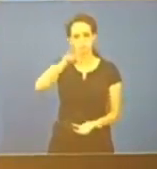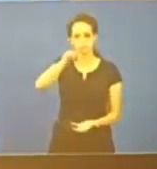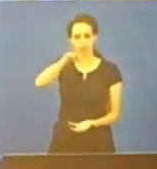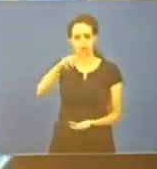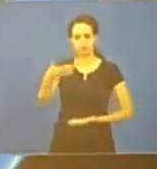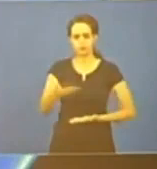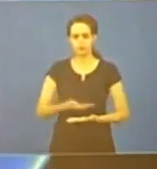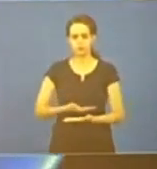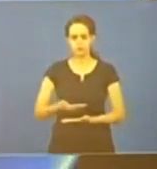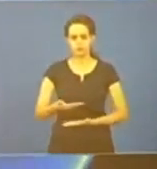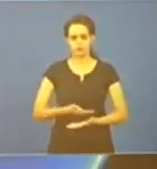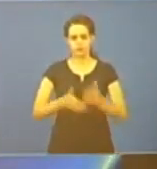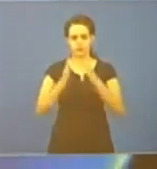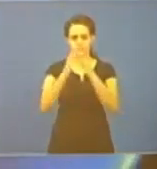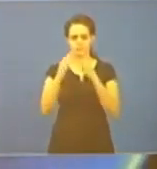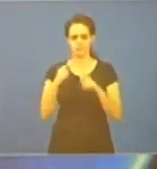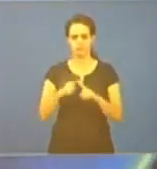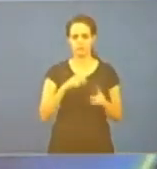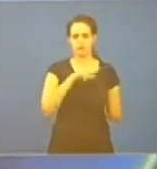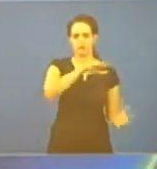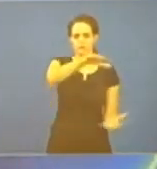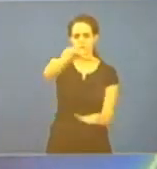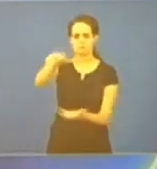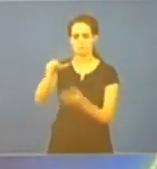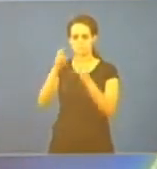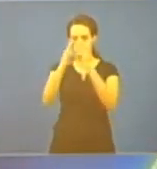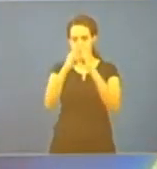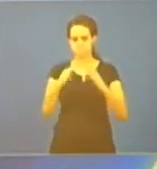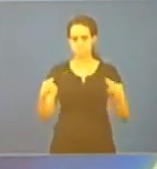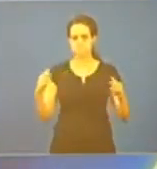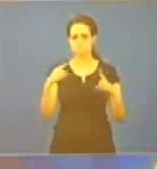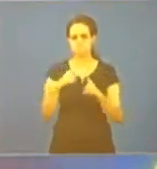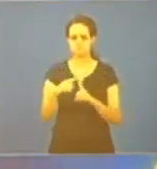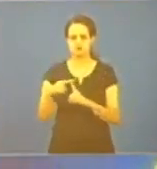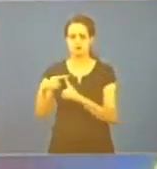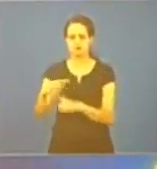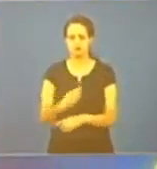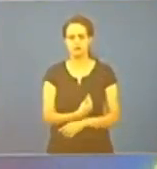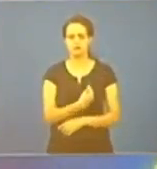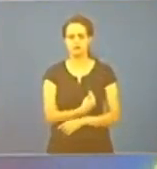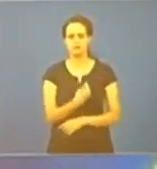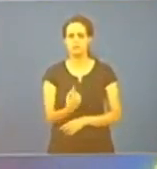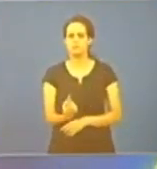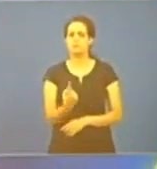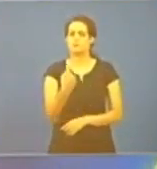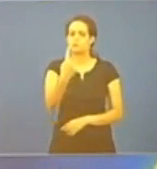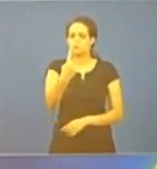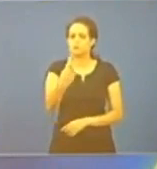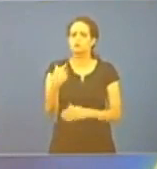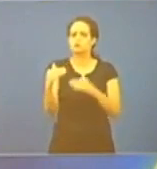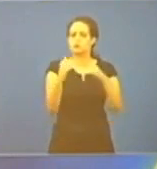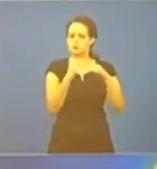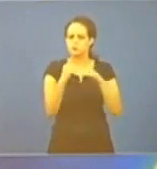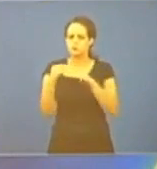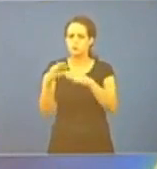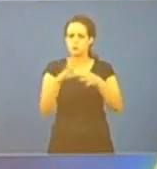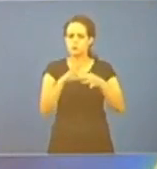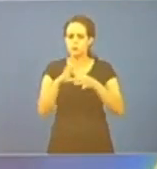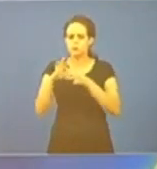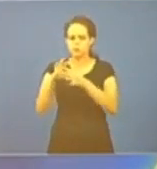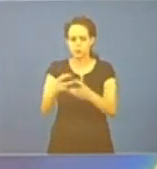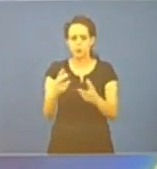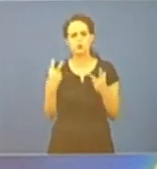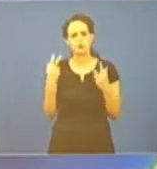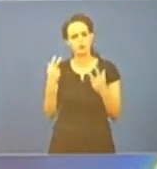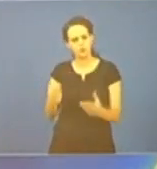Through the system, the members of the Maranatha Christian Church in the whole world, they are living in the moment of